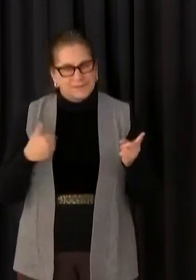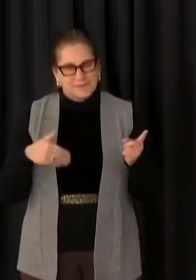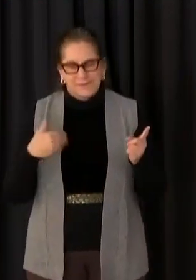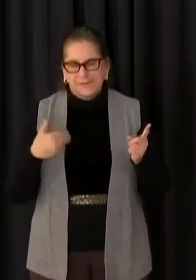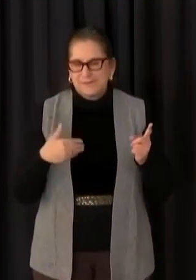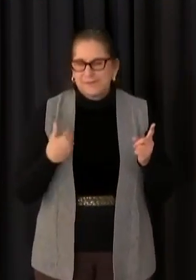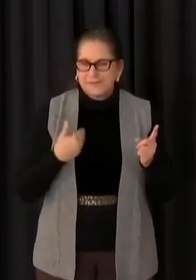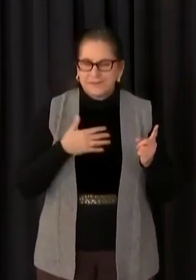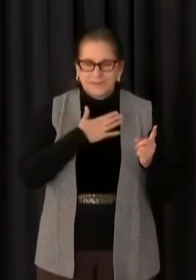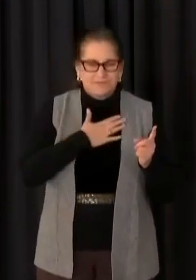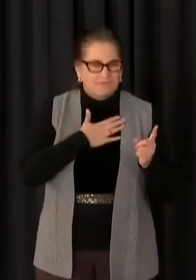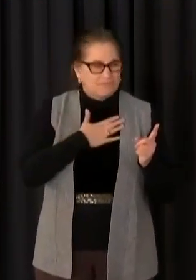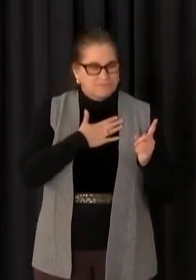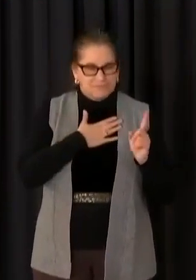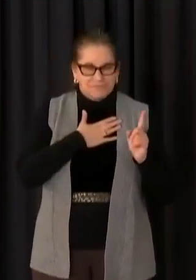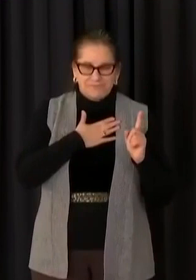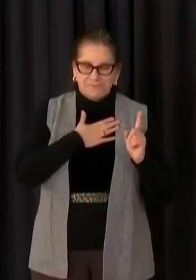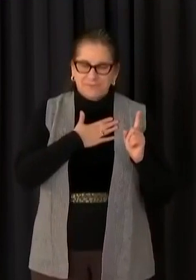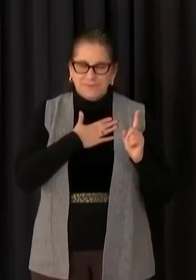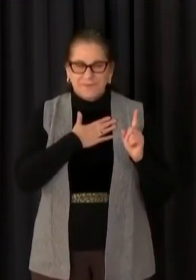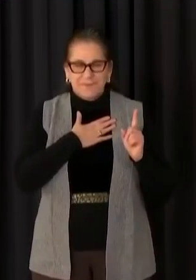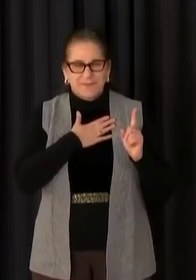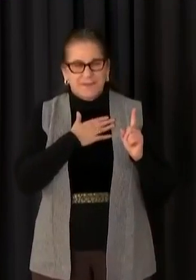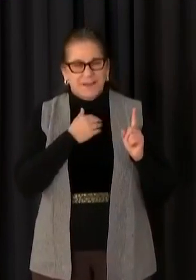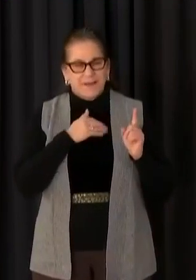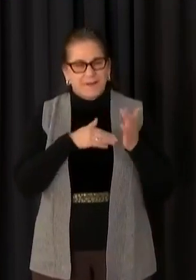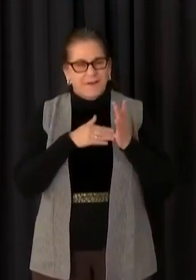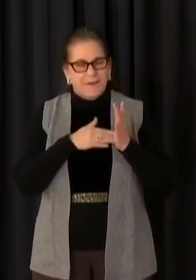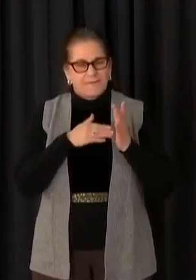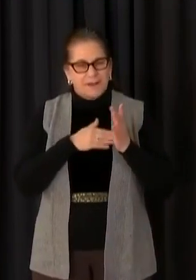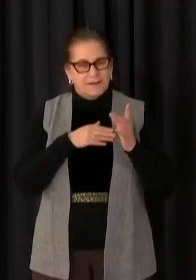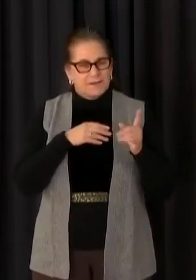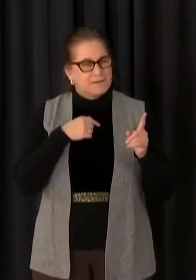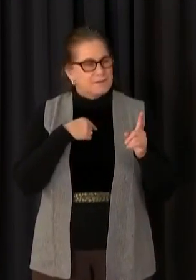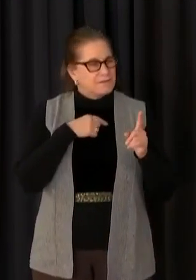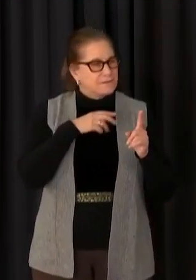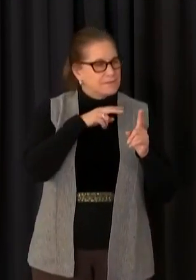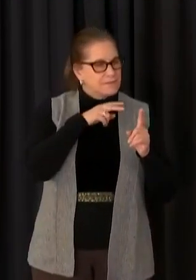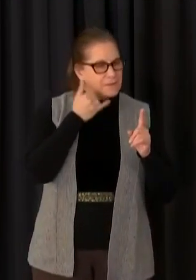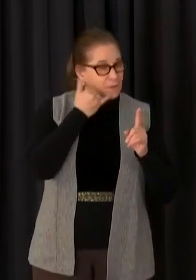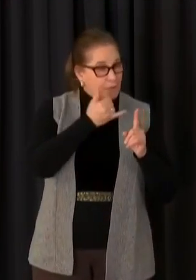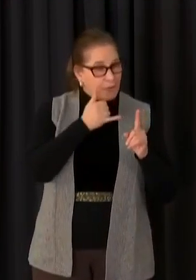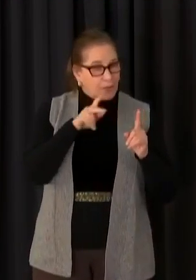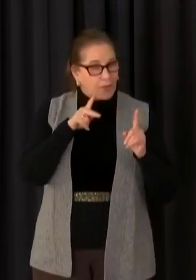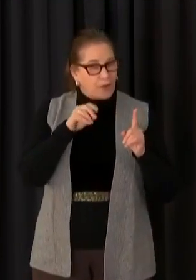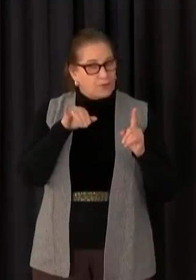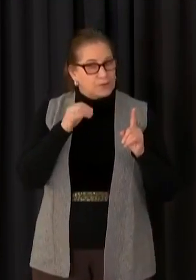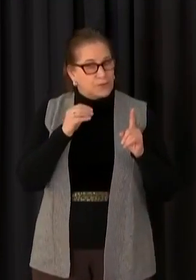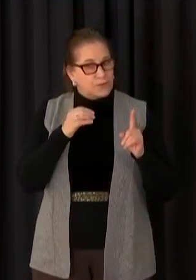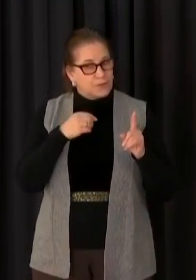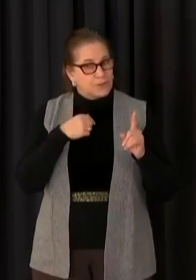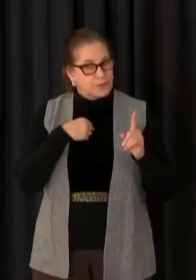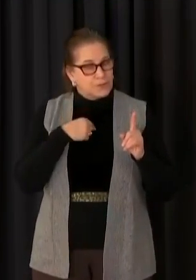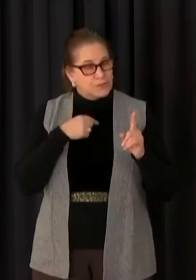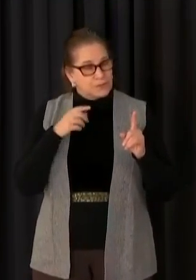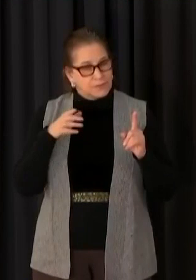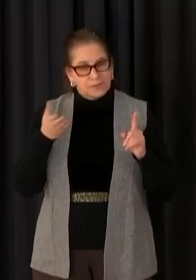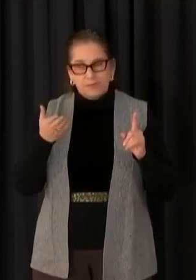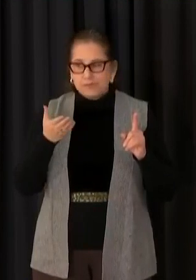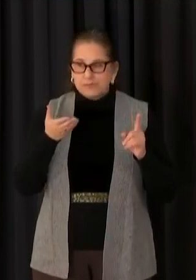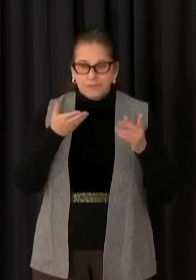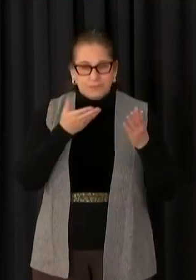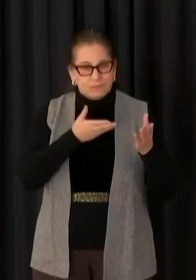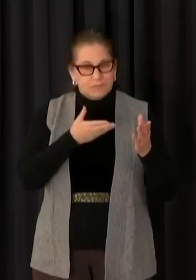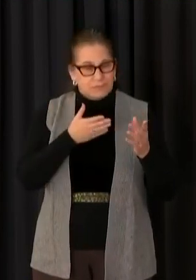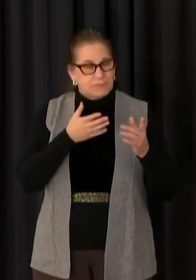when I frequently will call Kojo or the show and ask him, can we come on, and when we have